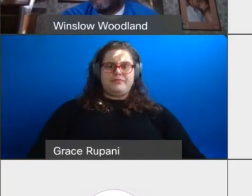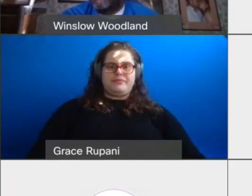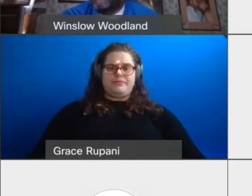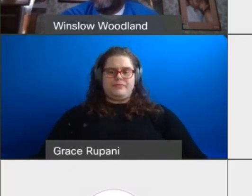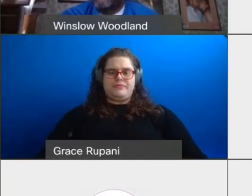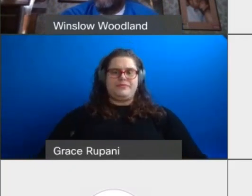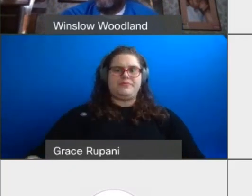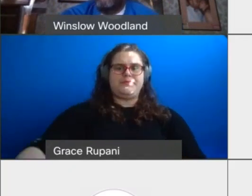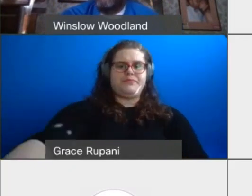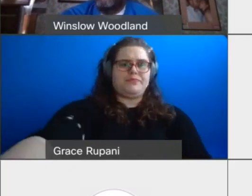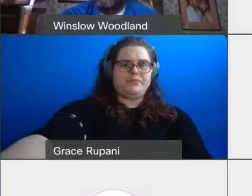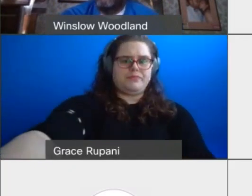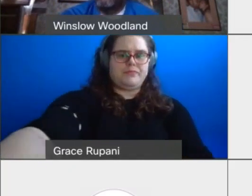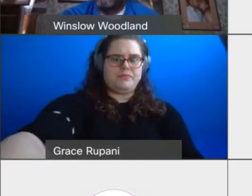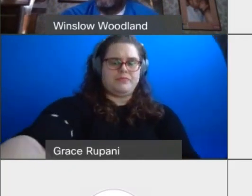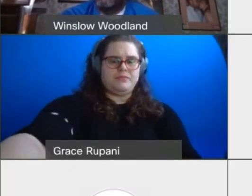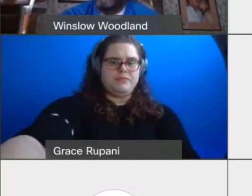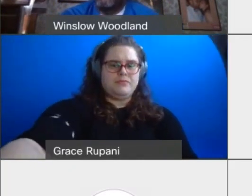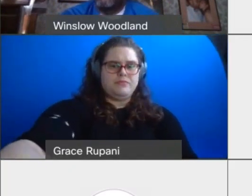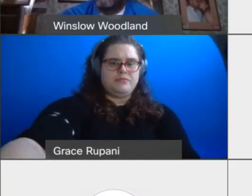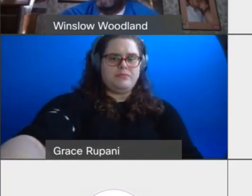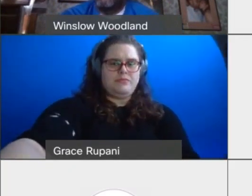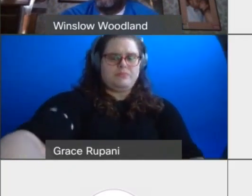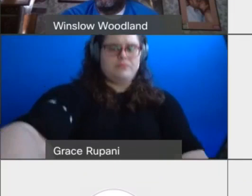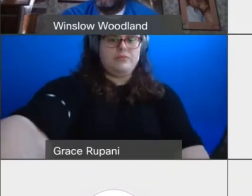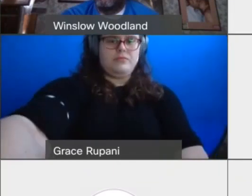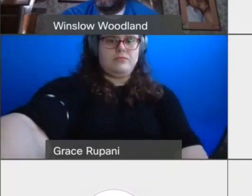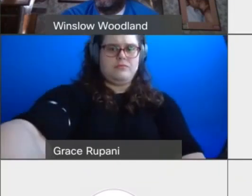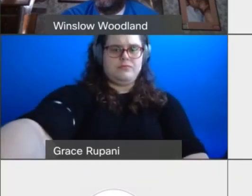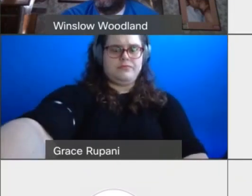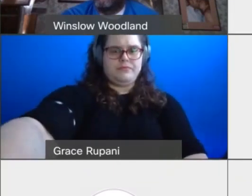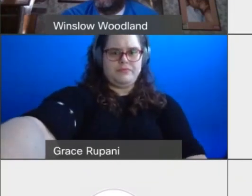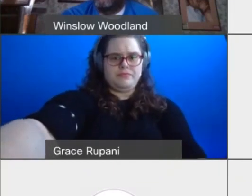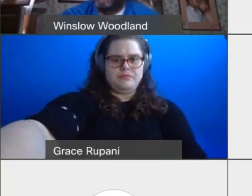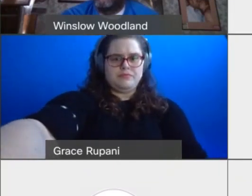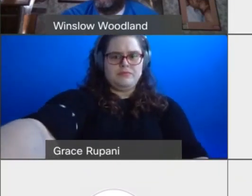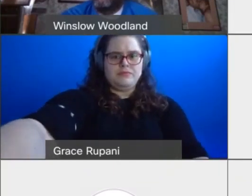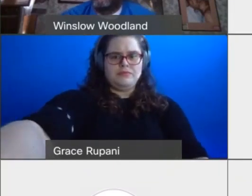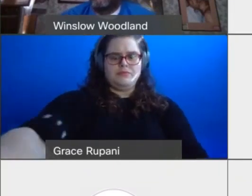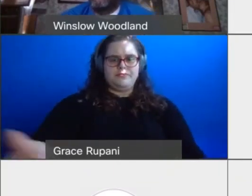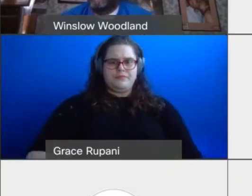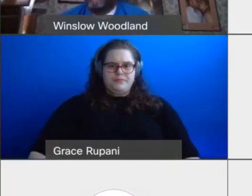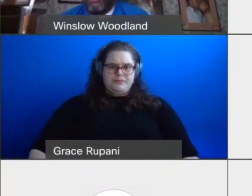so my question is whether IDD waiver recipients will be included in the group just announced by